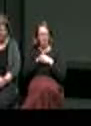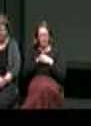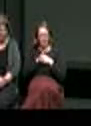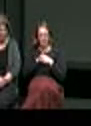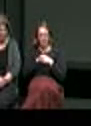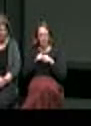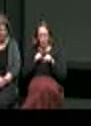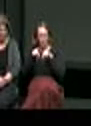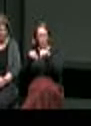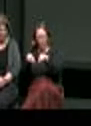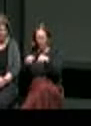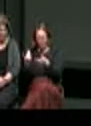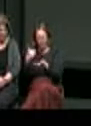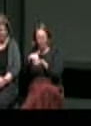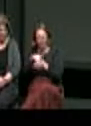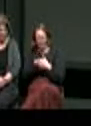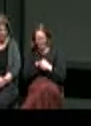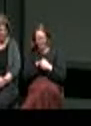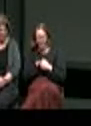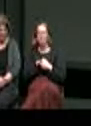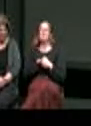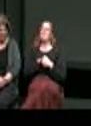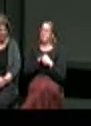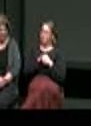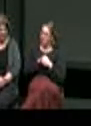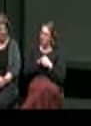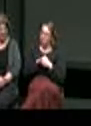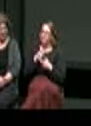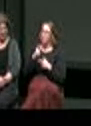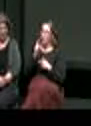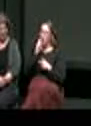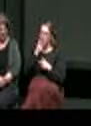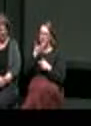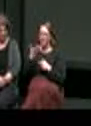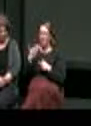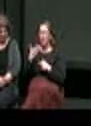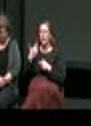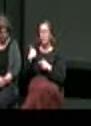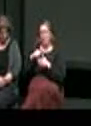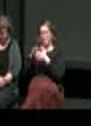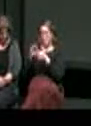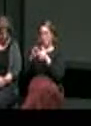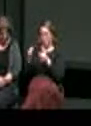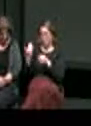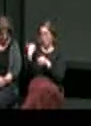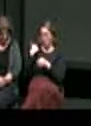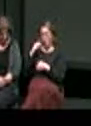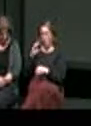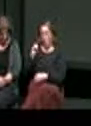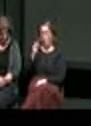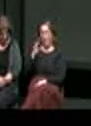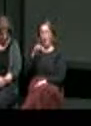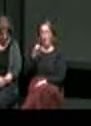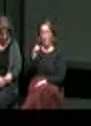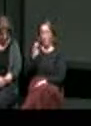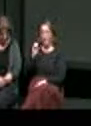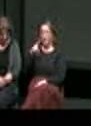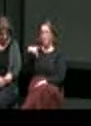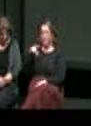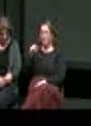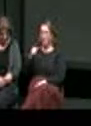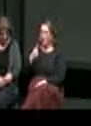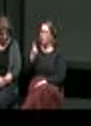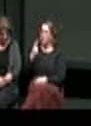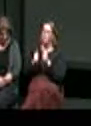Okay, go forward one more. So one of the cool things, and I think we've talked about it before, Ohio EPA has one